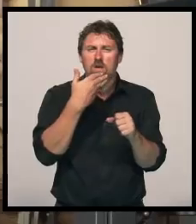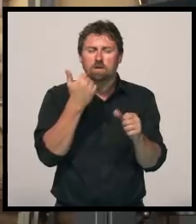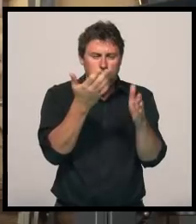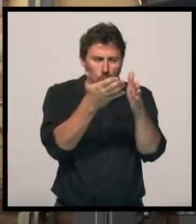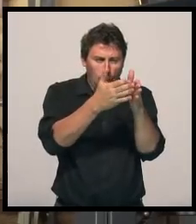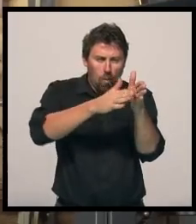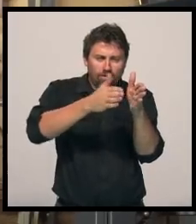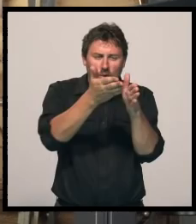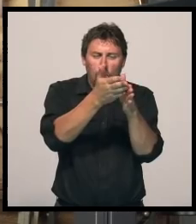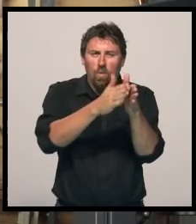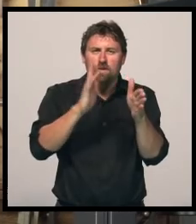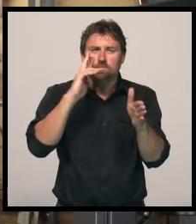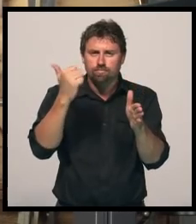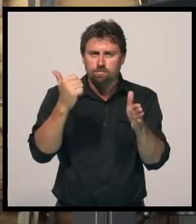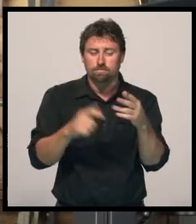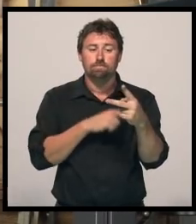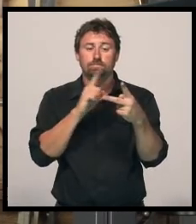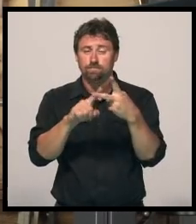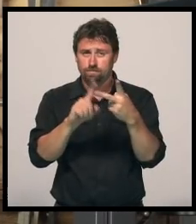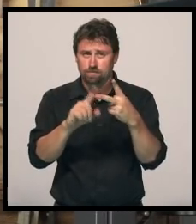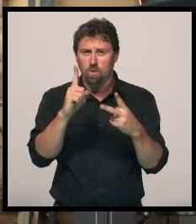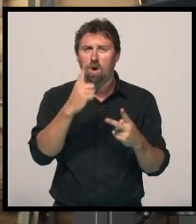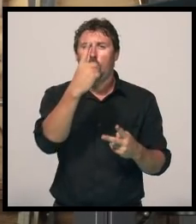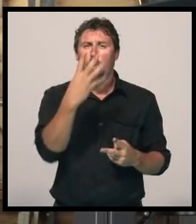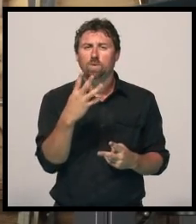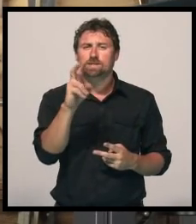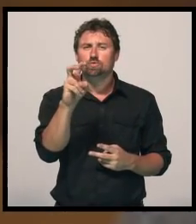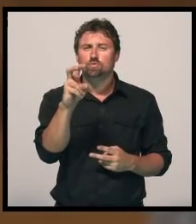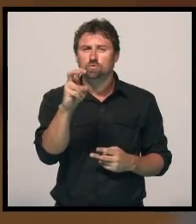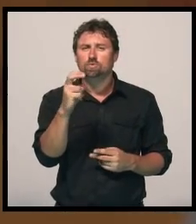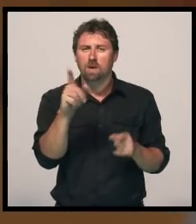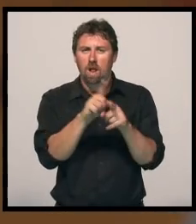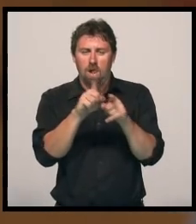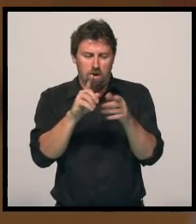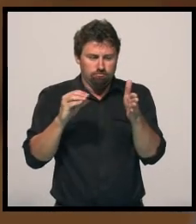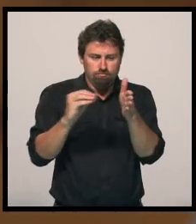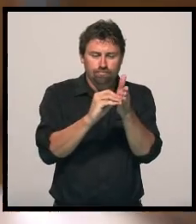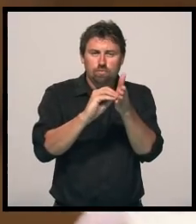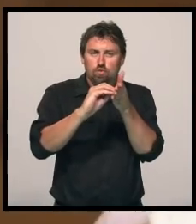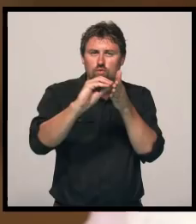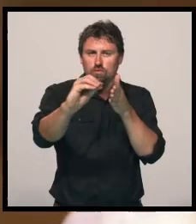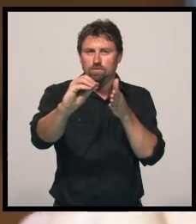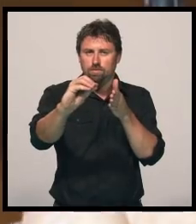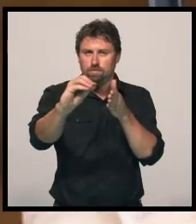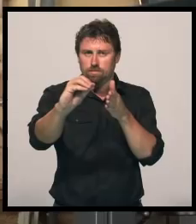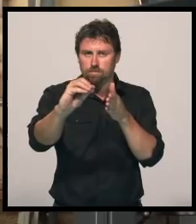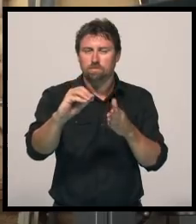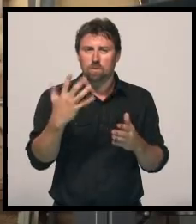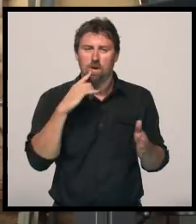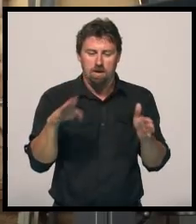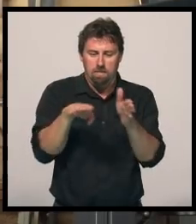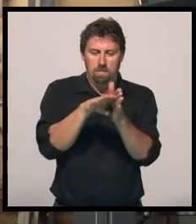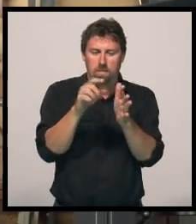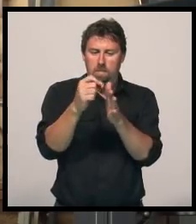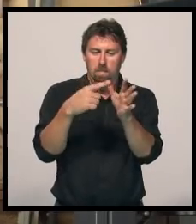a nice little curve that I'm looking for. The second one is a quarter inch, which will be a slot, which is what I'm going to put